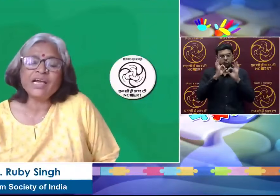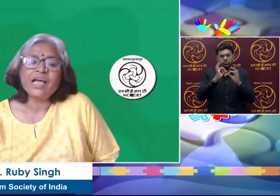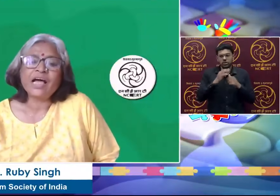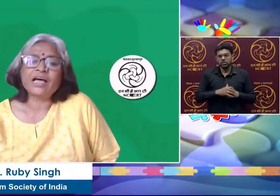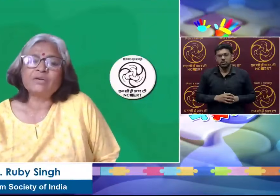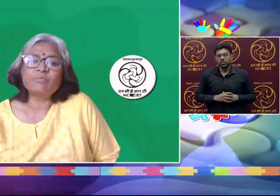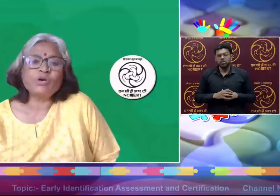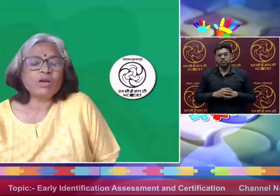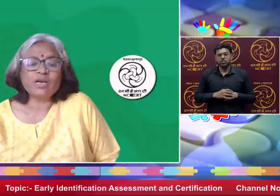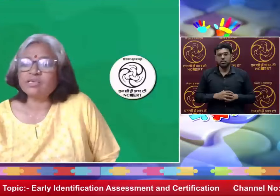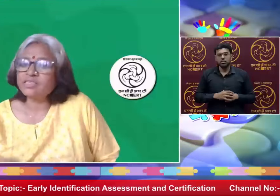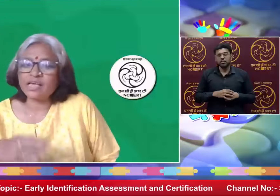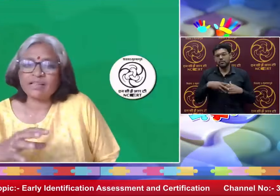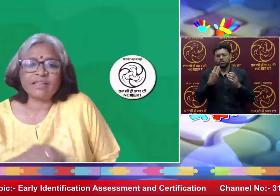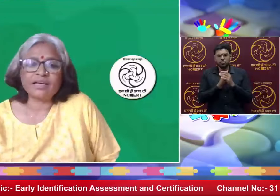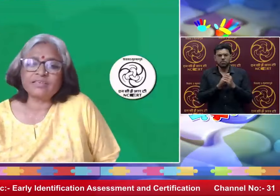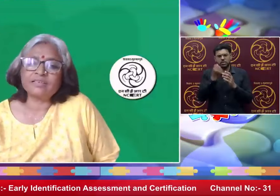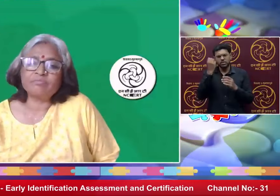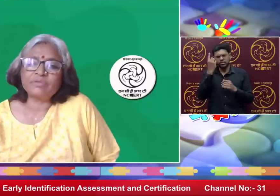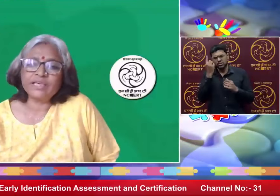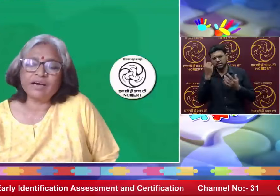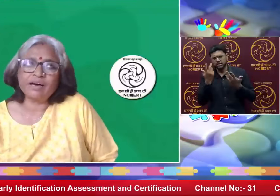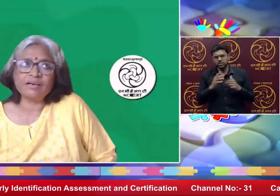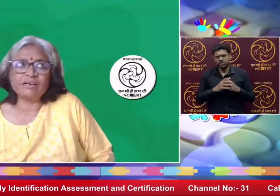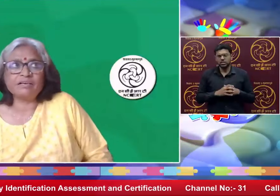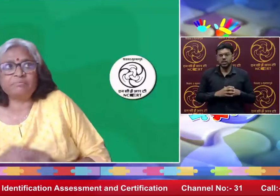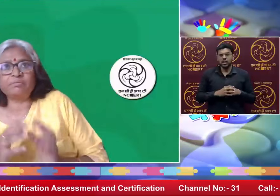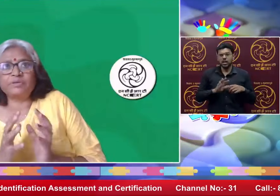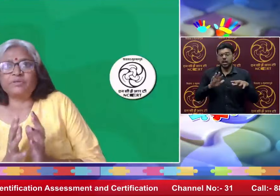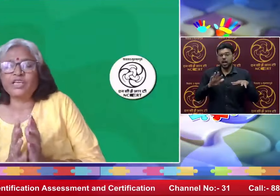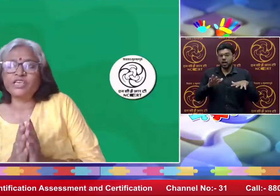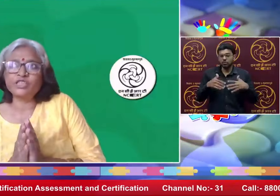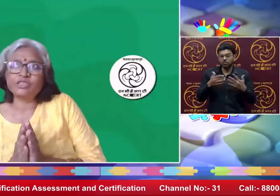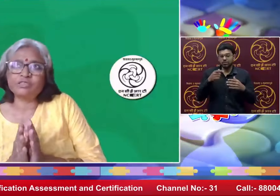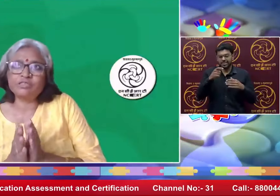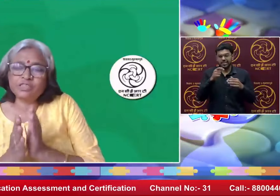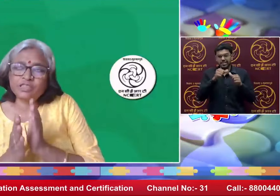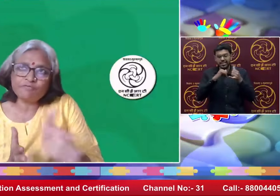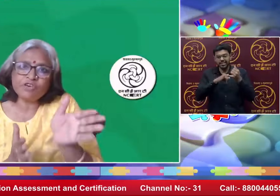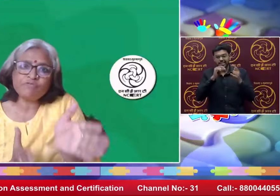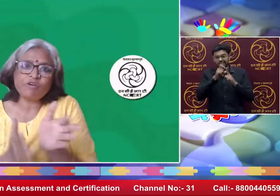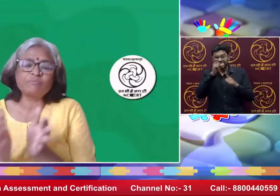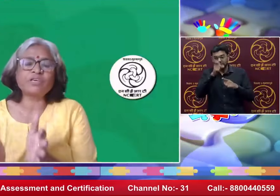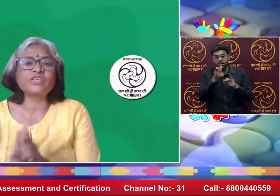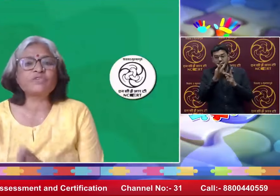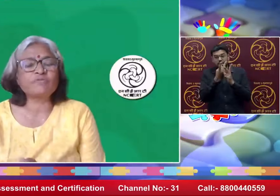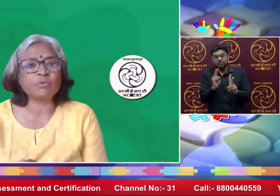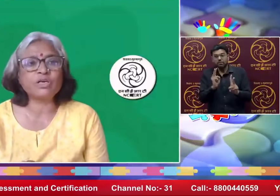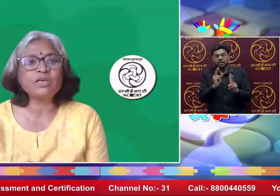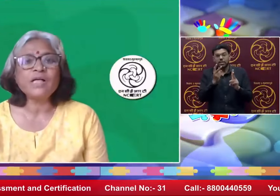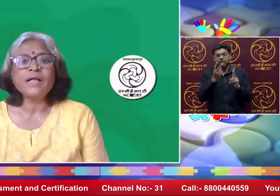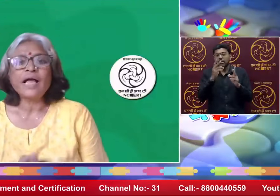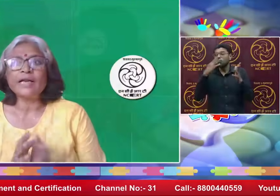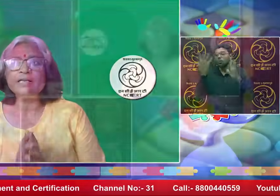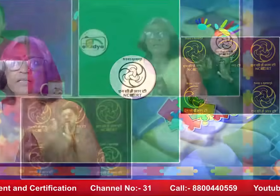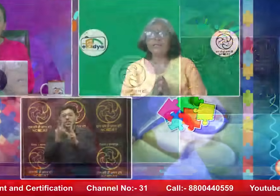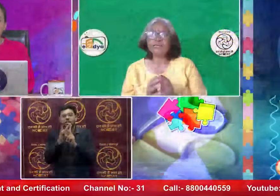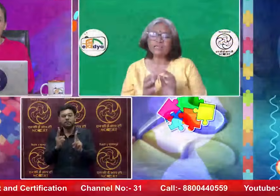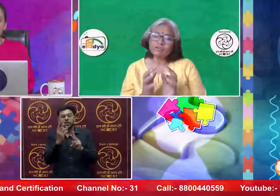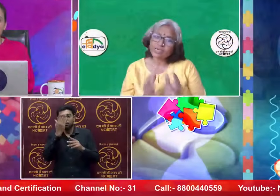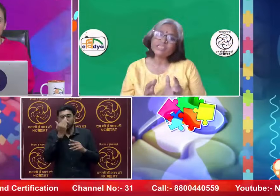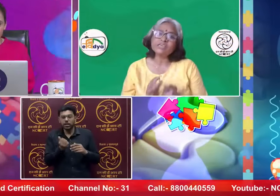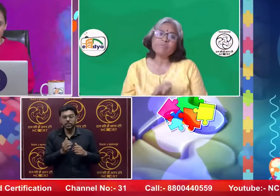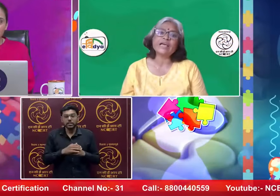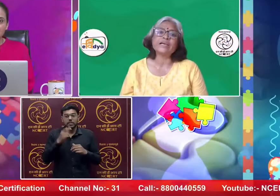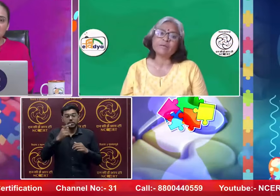Mary, and we all understand that they're different from the rest of the world, Right. and there